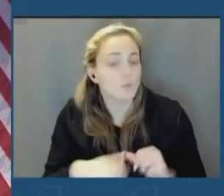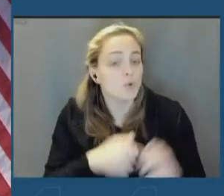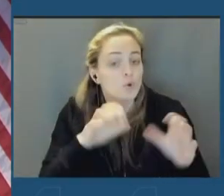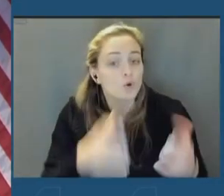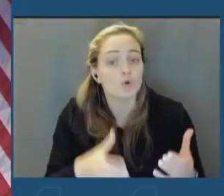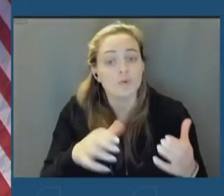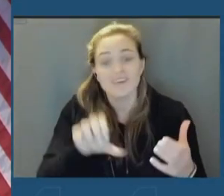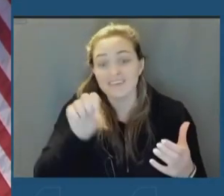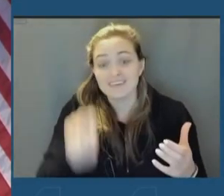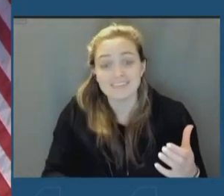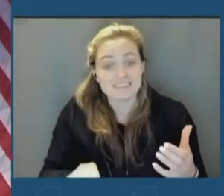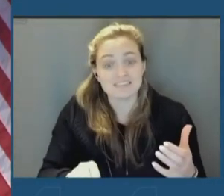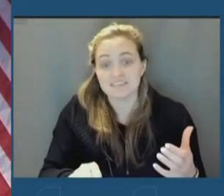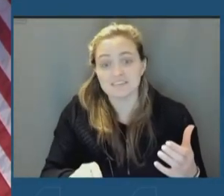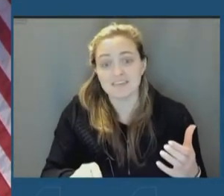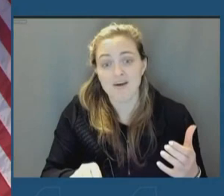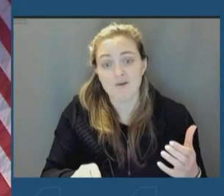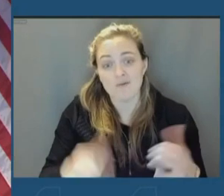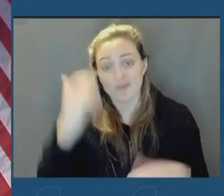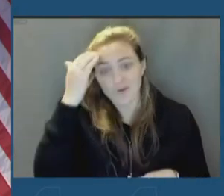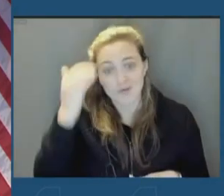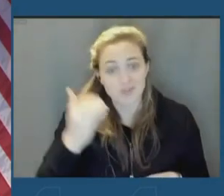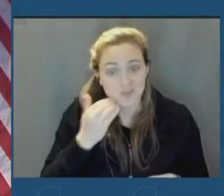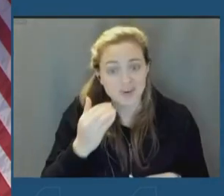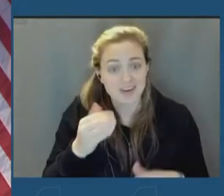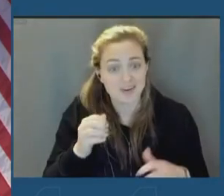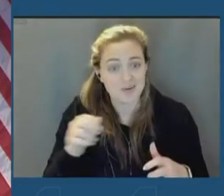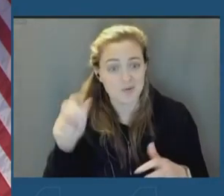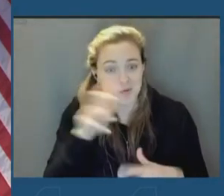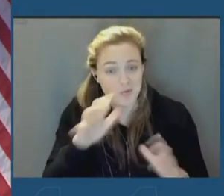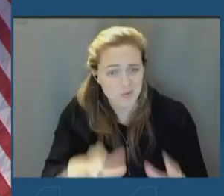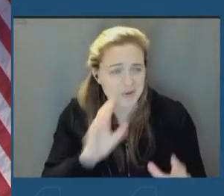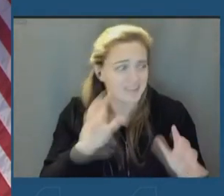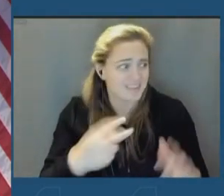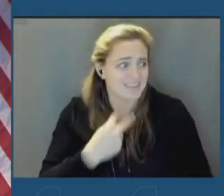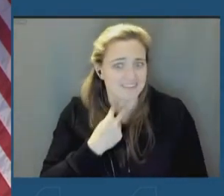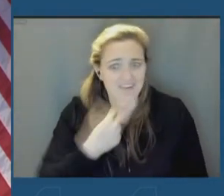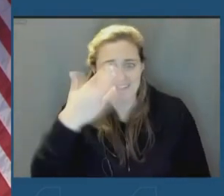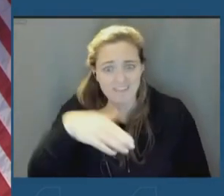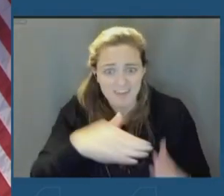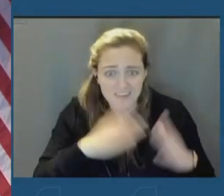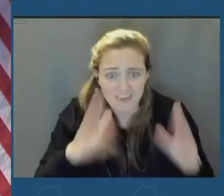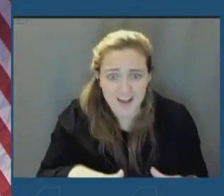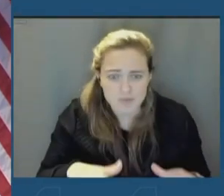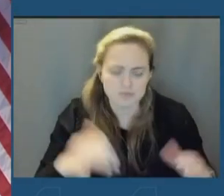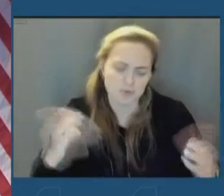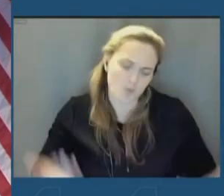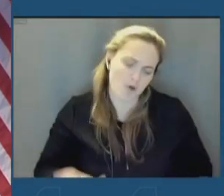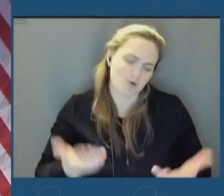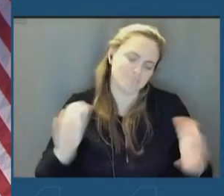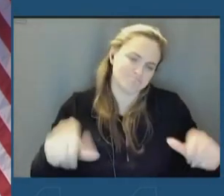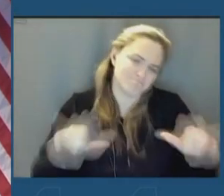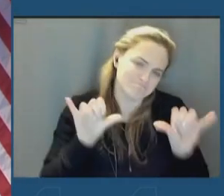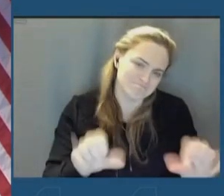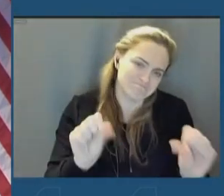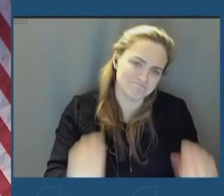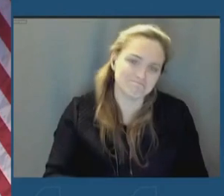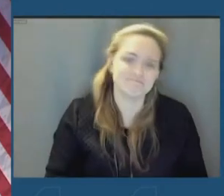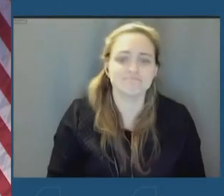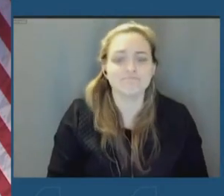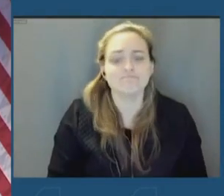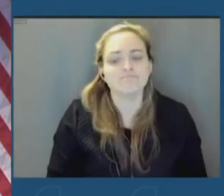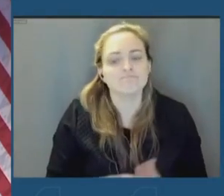tourists get stranded in front of your house? You welcome them in and invite them to stay. The unexpected